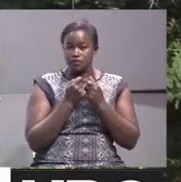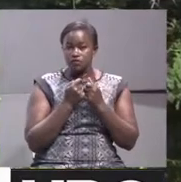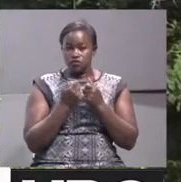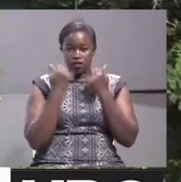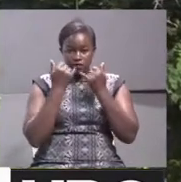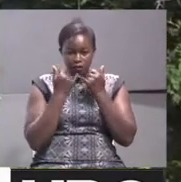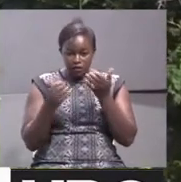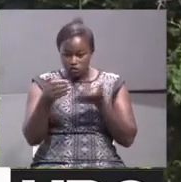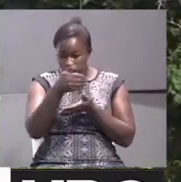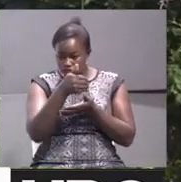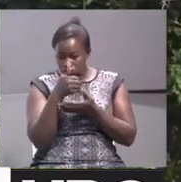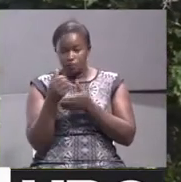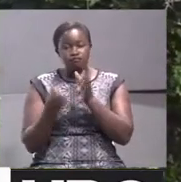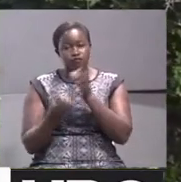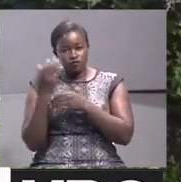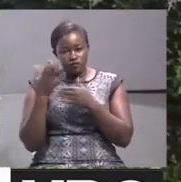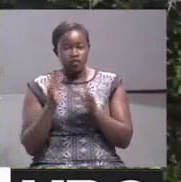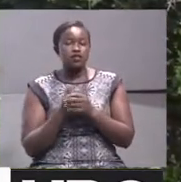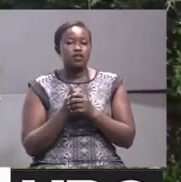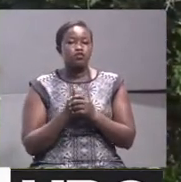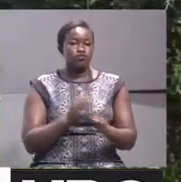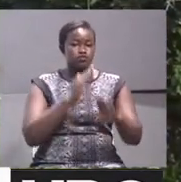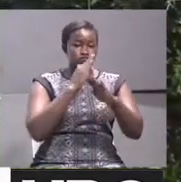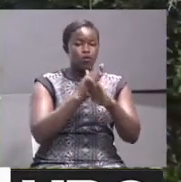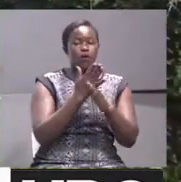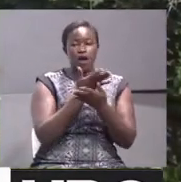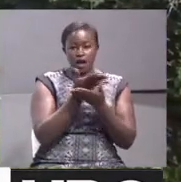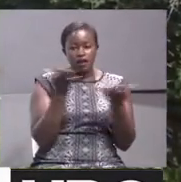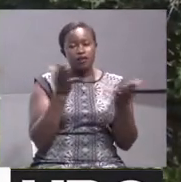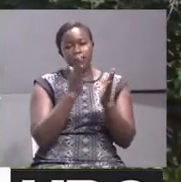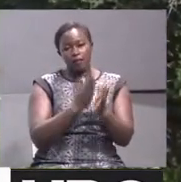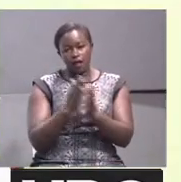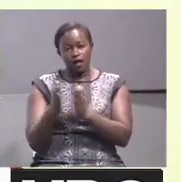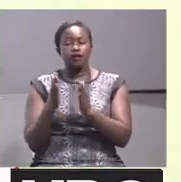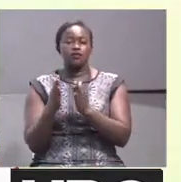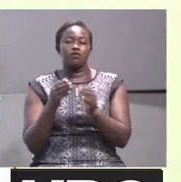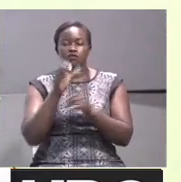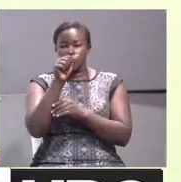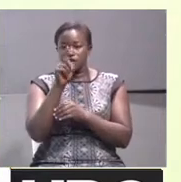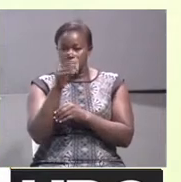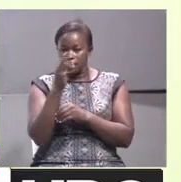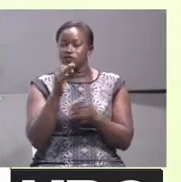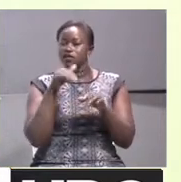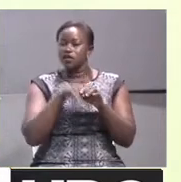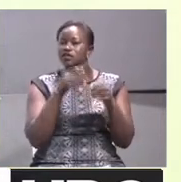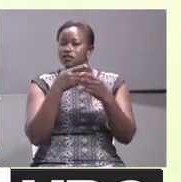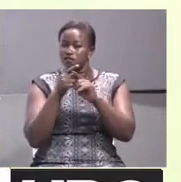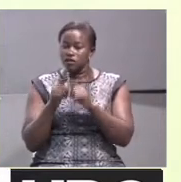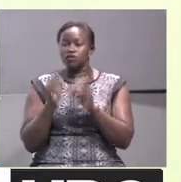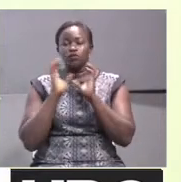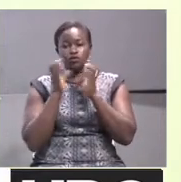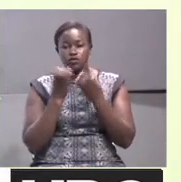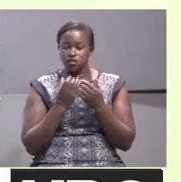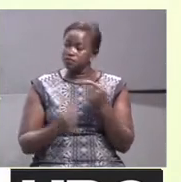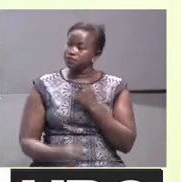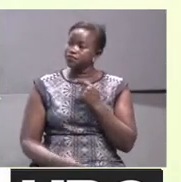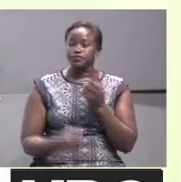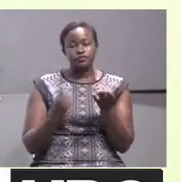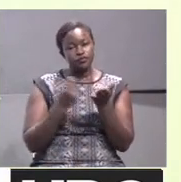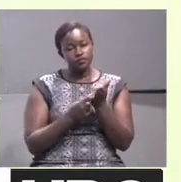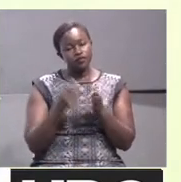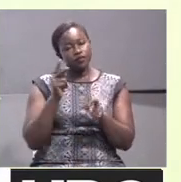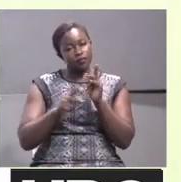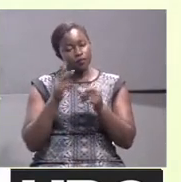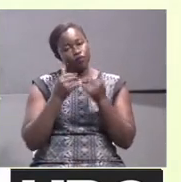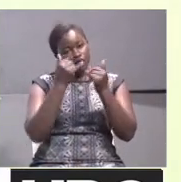to counter any re-establishment of ADF cells in different communities. But we want to assure Ugandans that